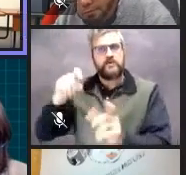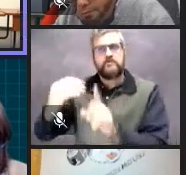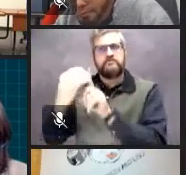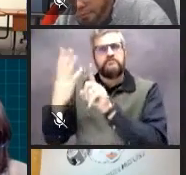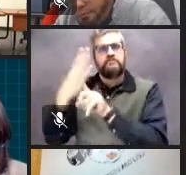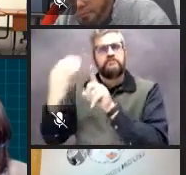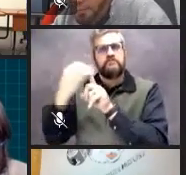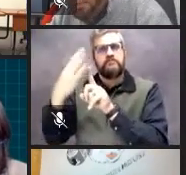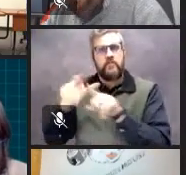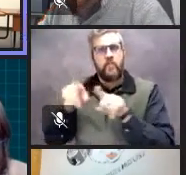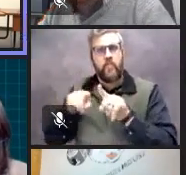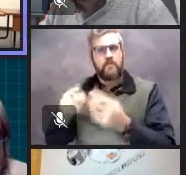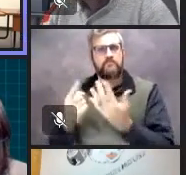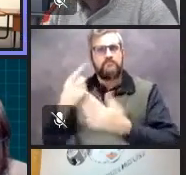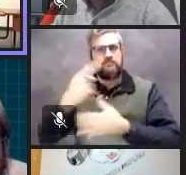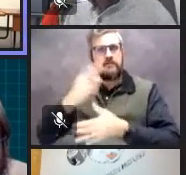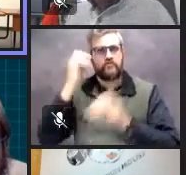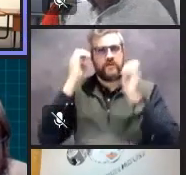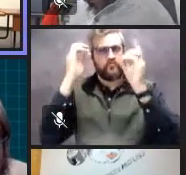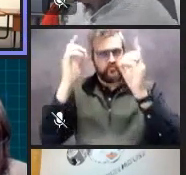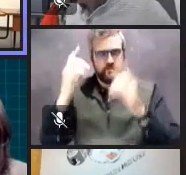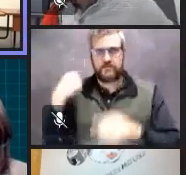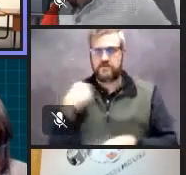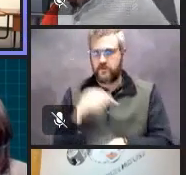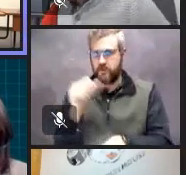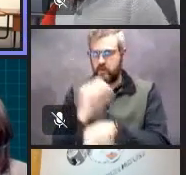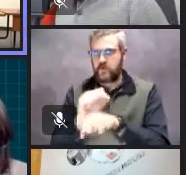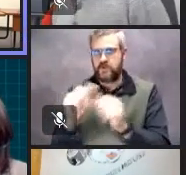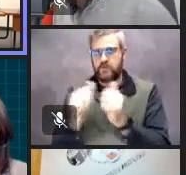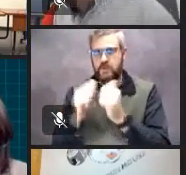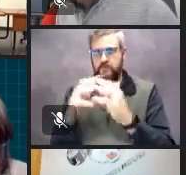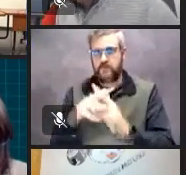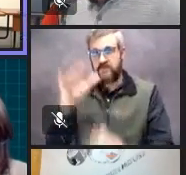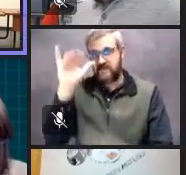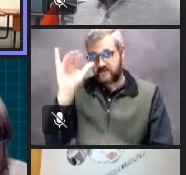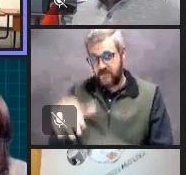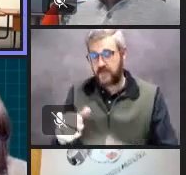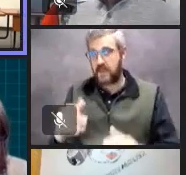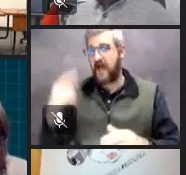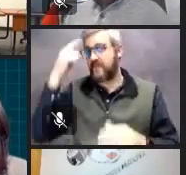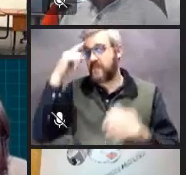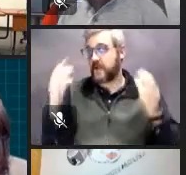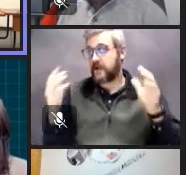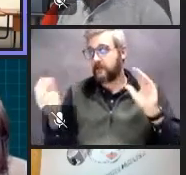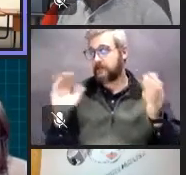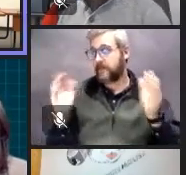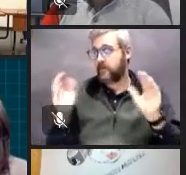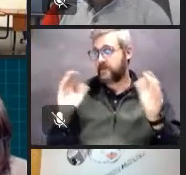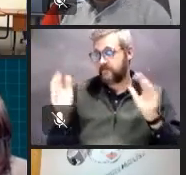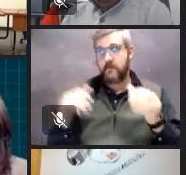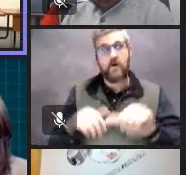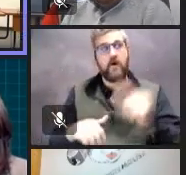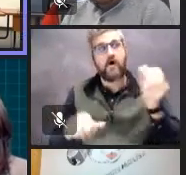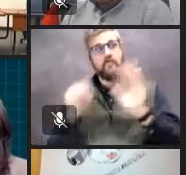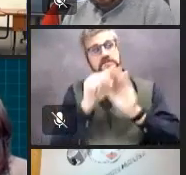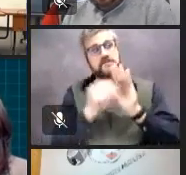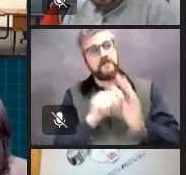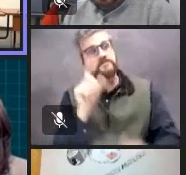education. So we're working to implement those. I think comparatively to what other states have